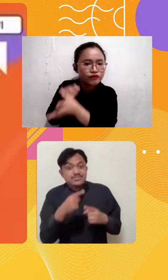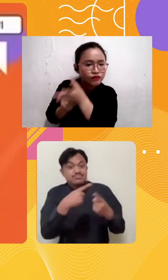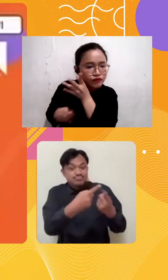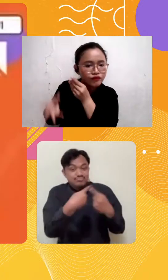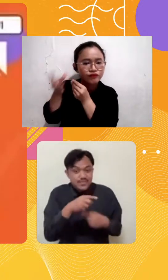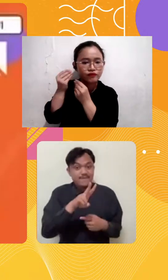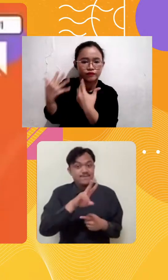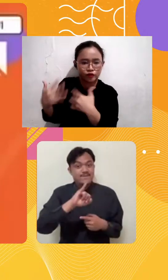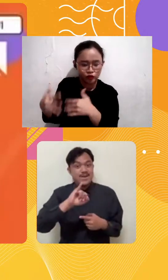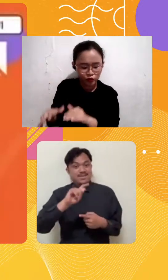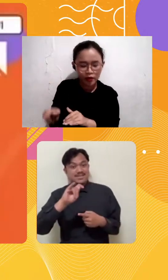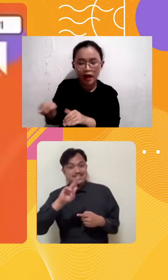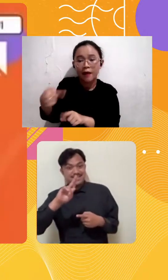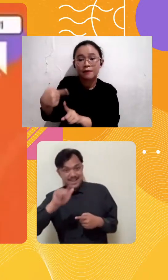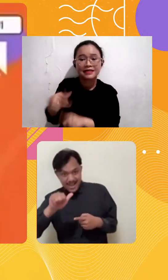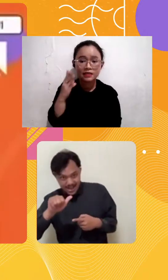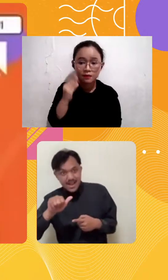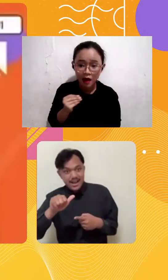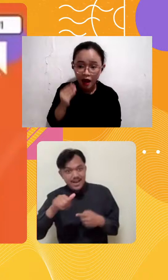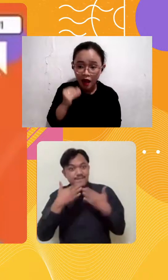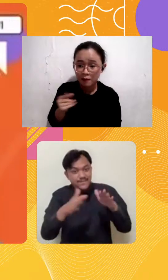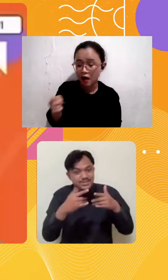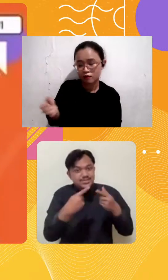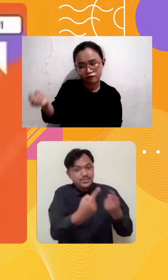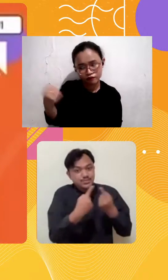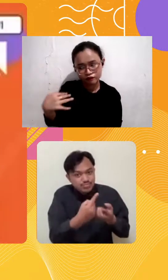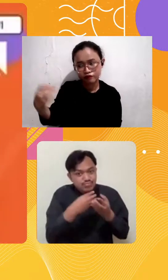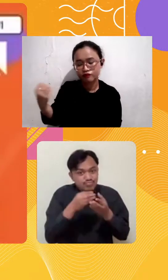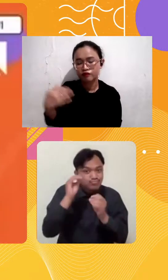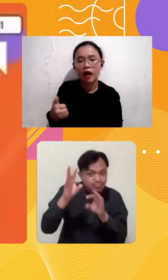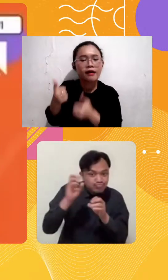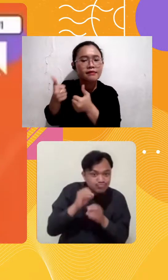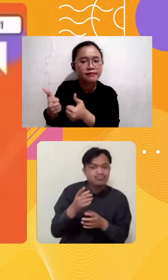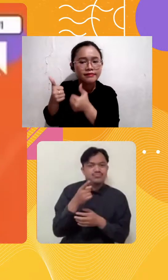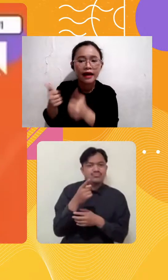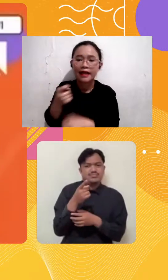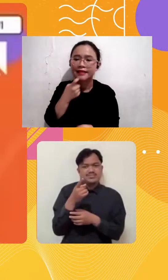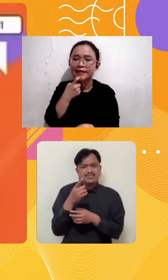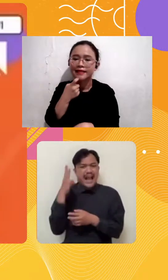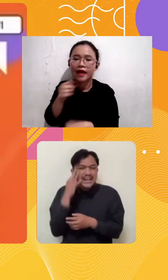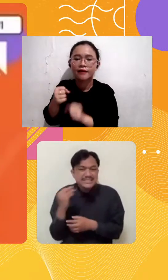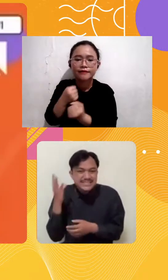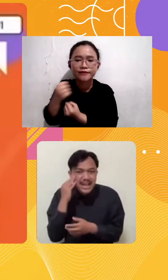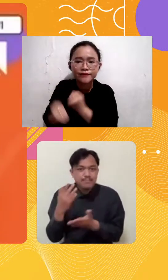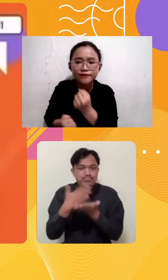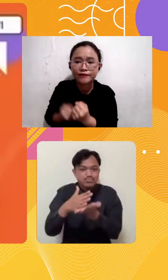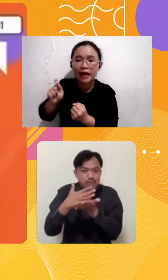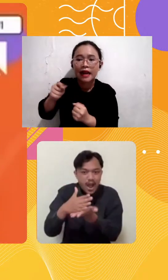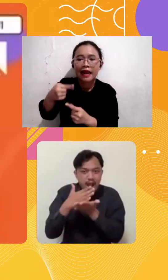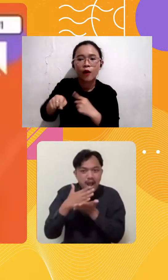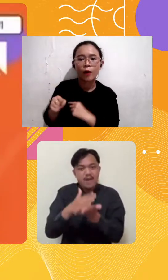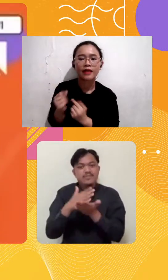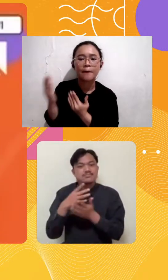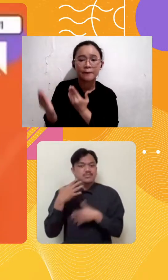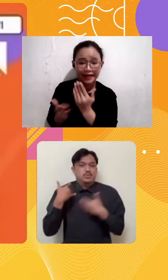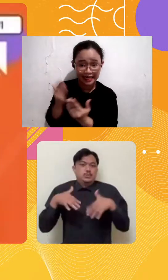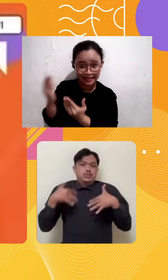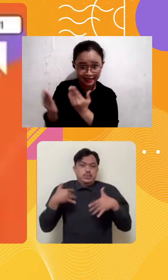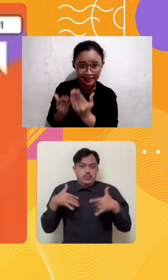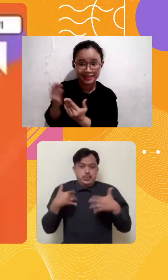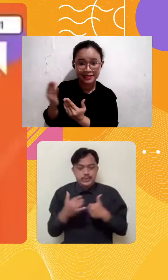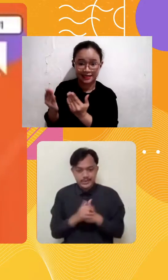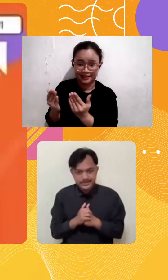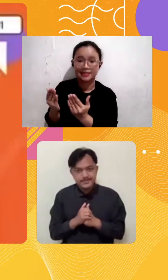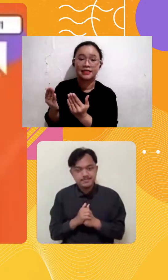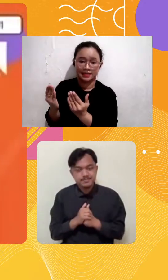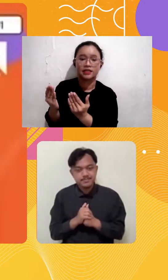thoughts and also experiences. We learned a lot about what you do with your platform. I will recap. I